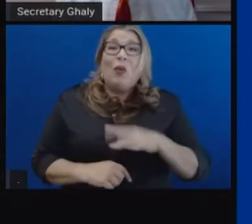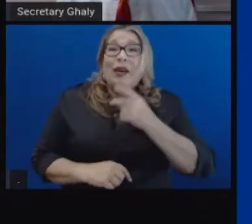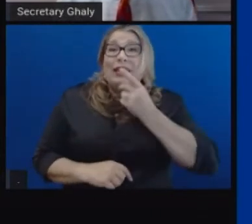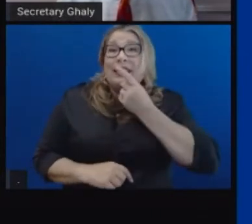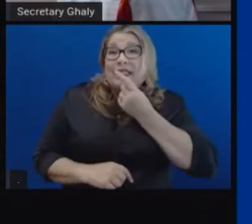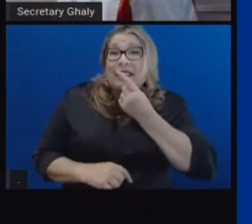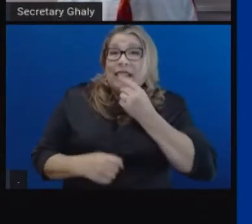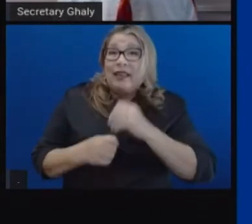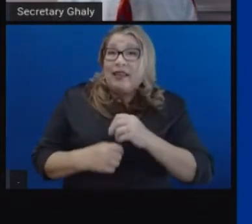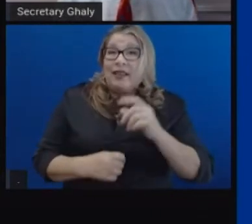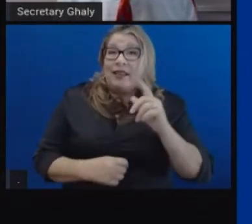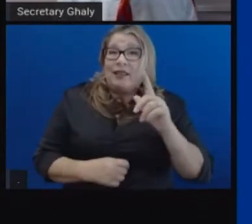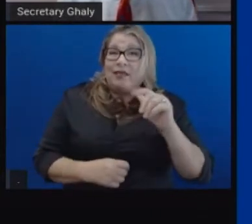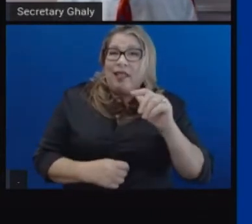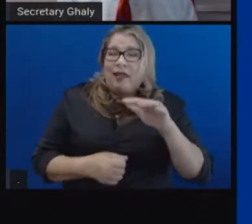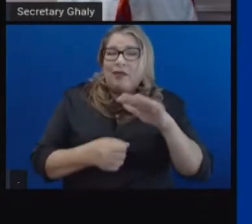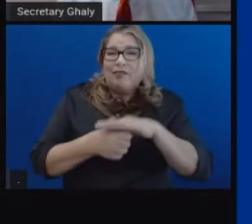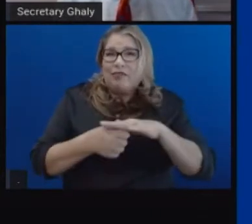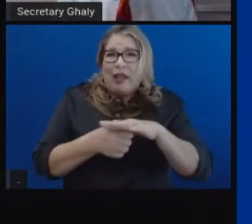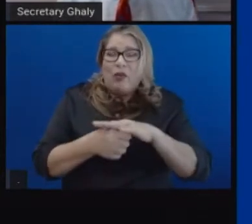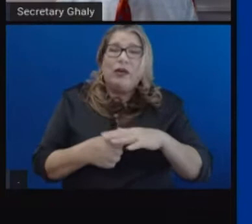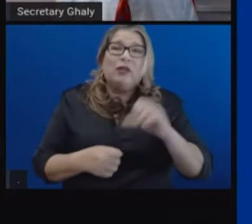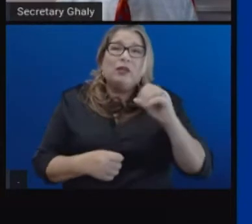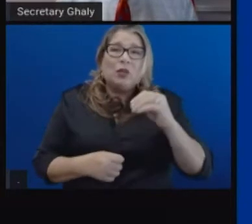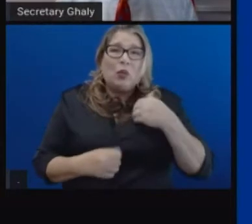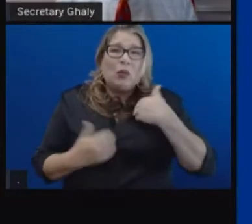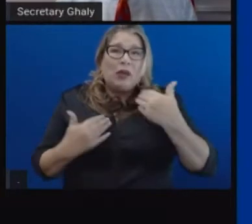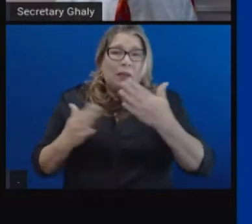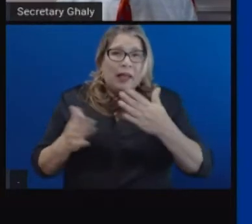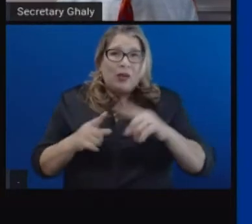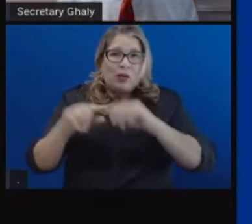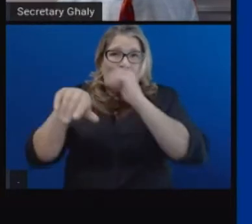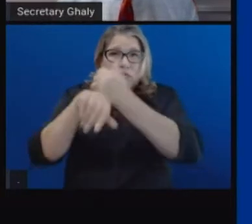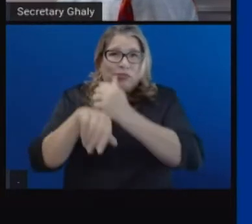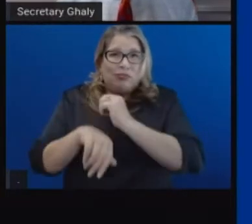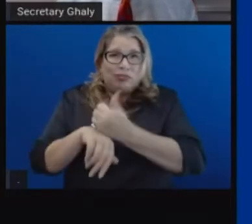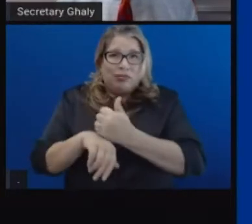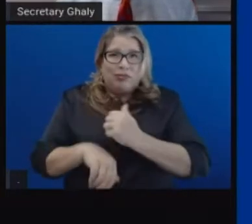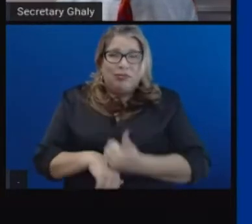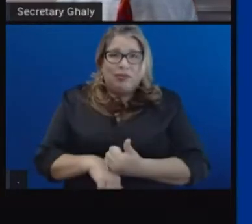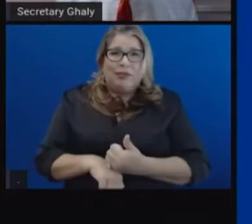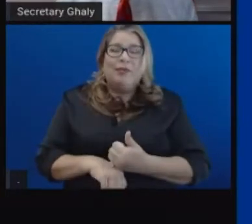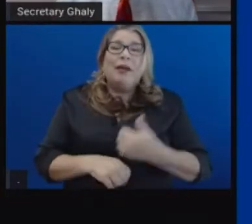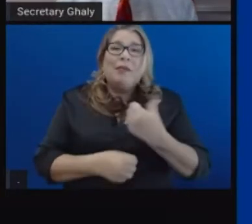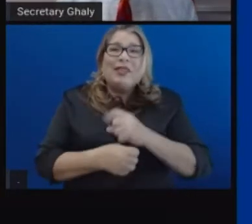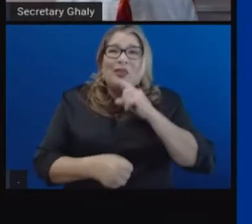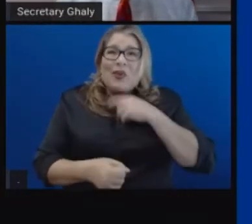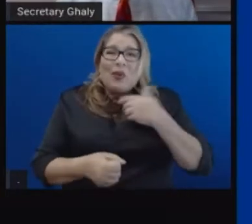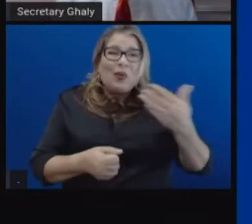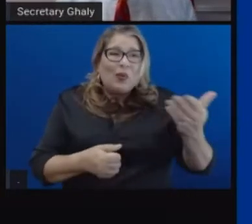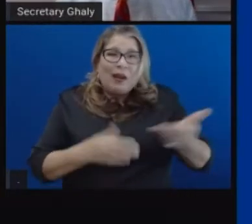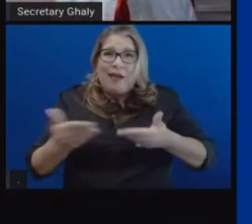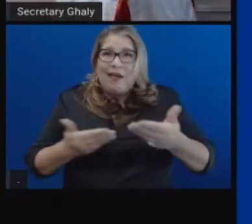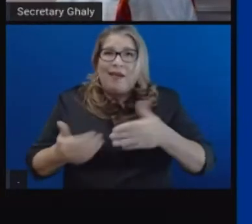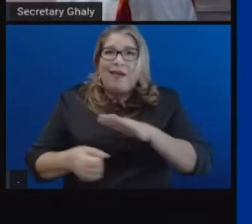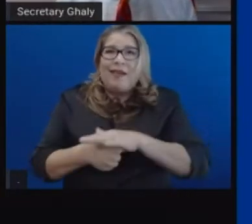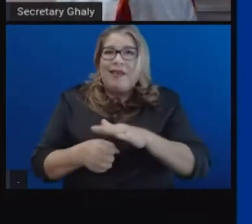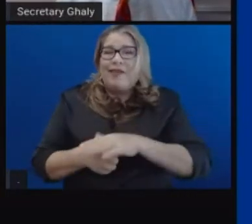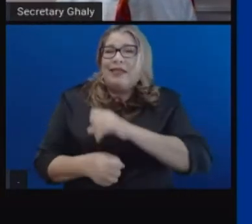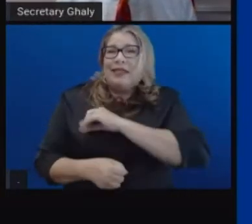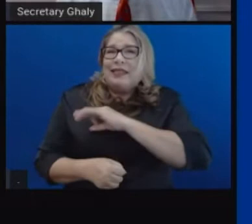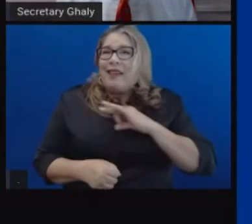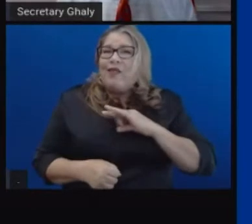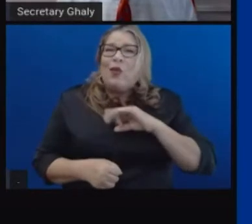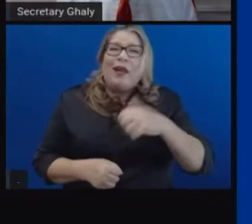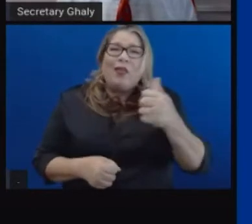We expect many more over the weeks and months to come as we recruit additional staff, additional other workers